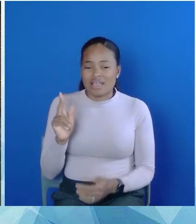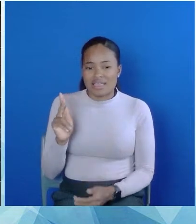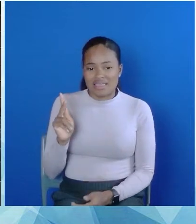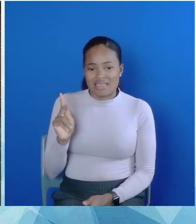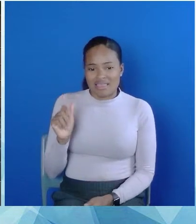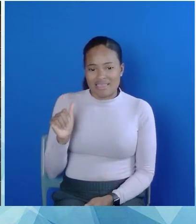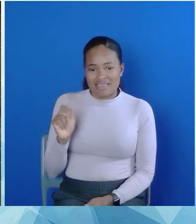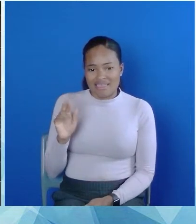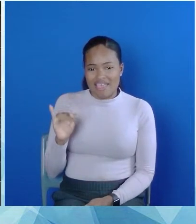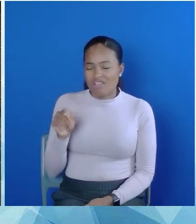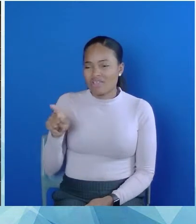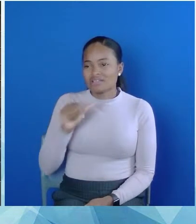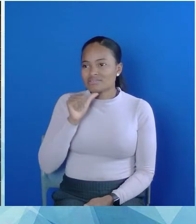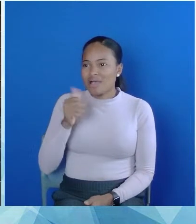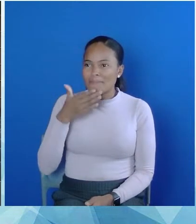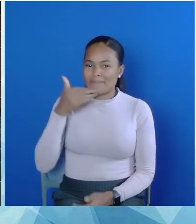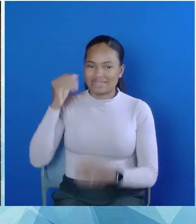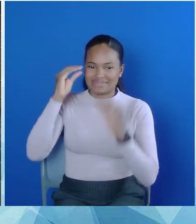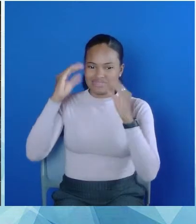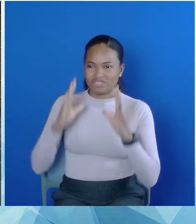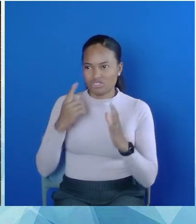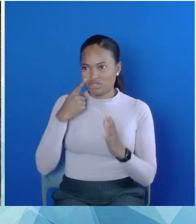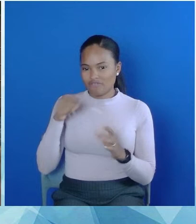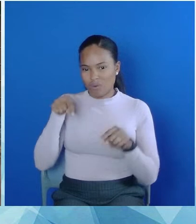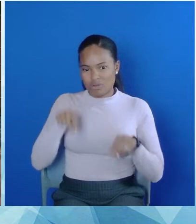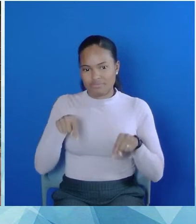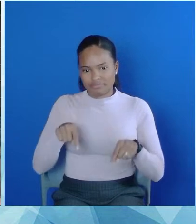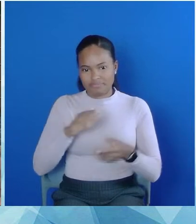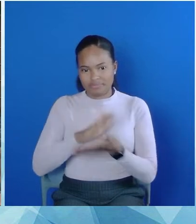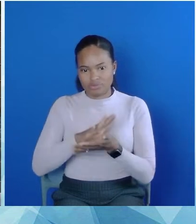Carrie's just not the best teacher for this place.